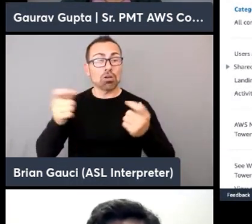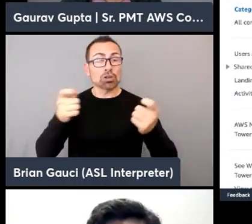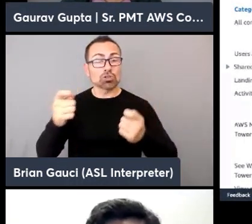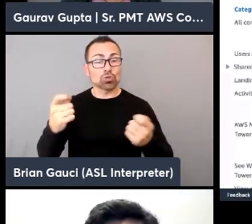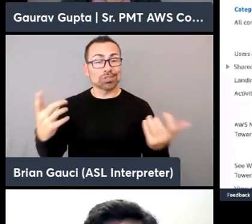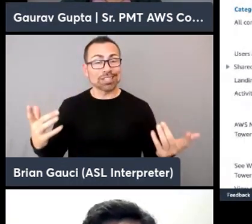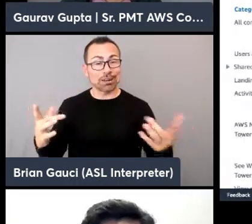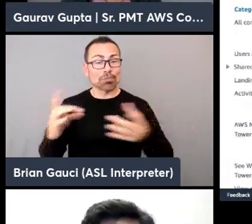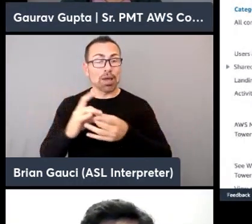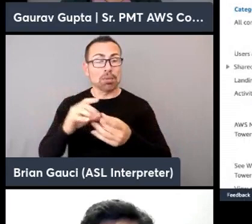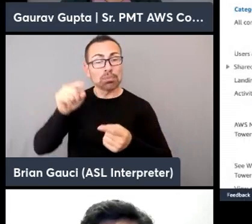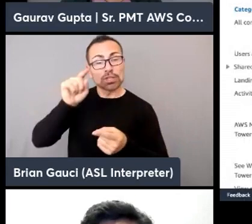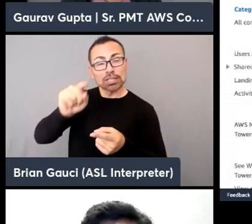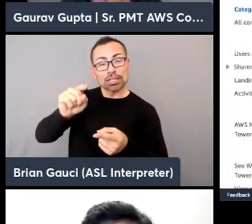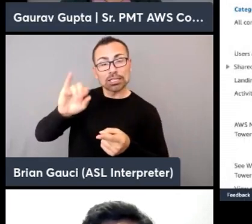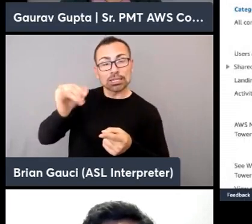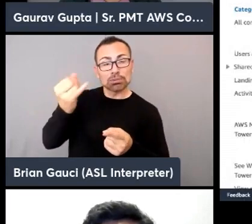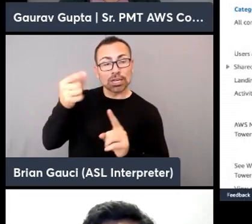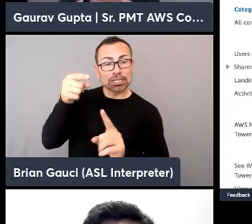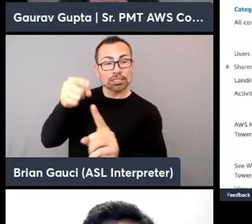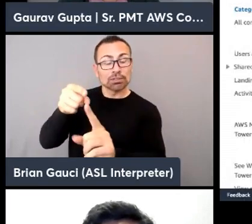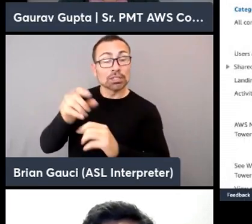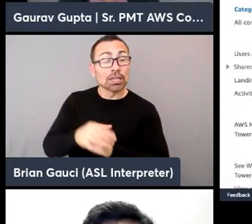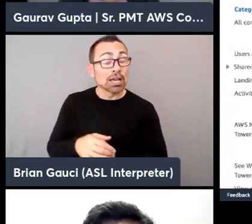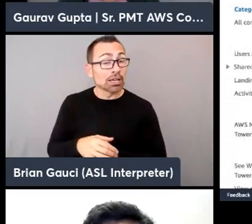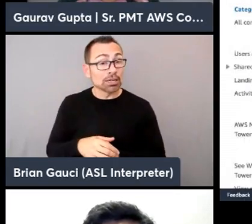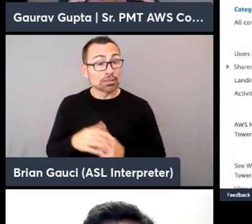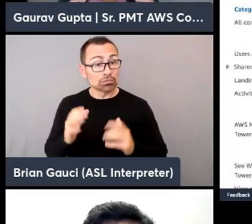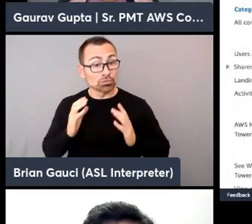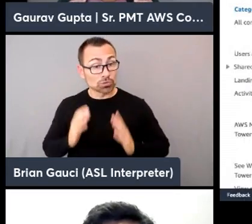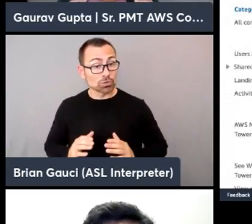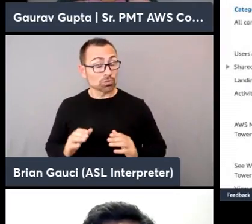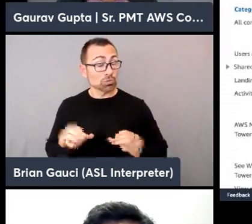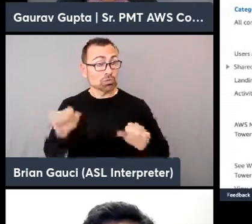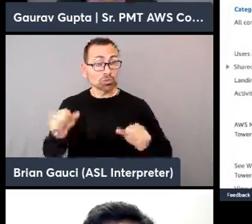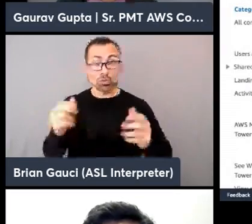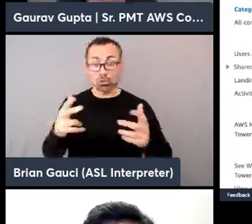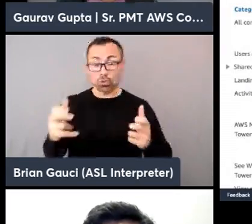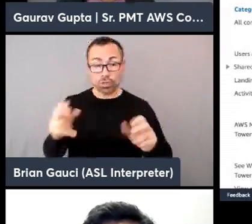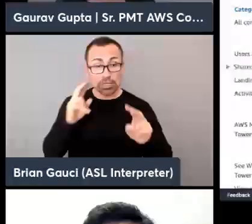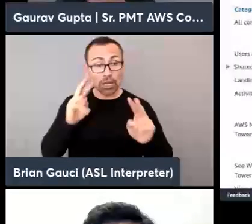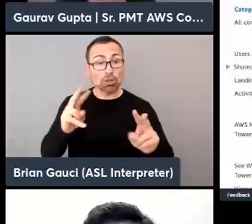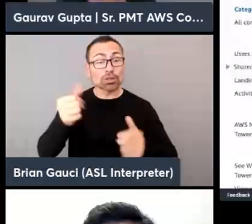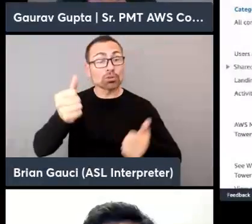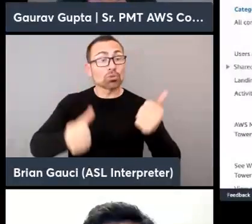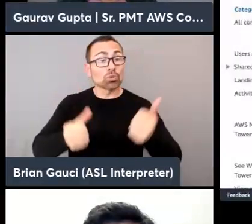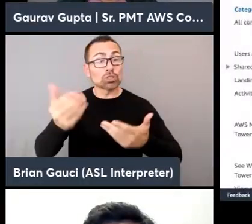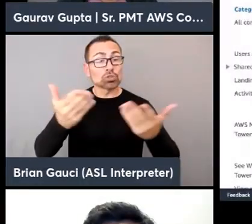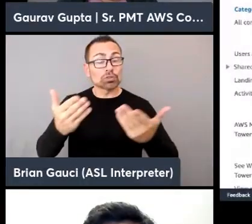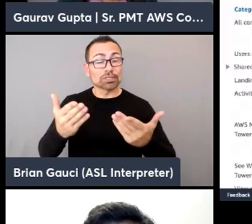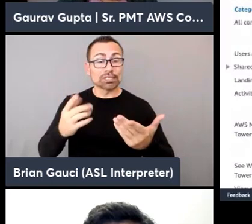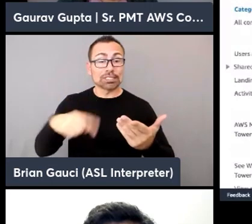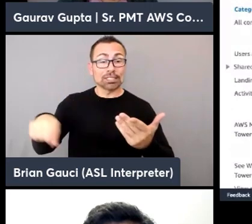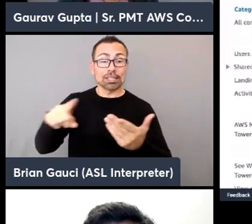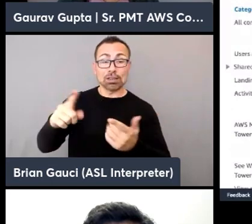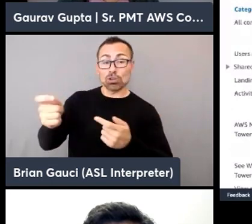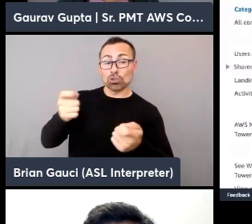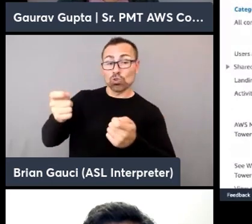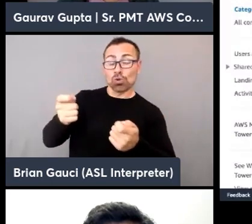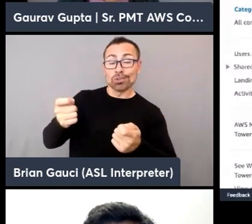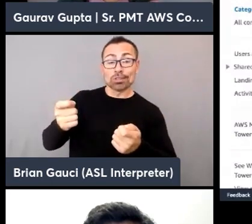this objective, and then customers can quickly take a look at which services these controls are mapped